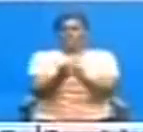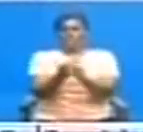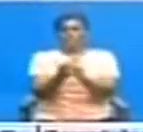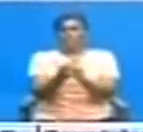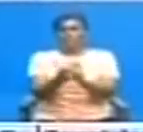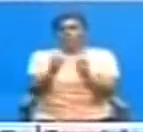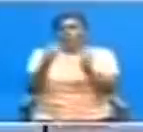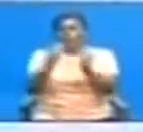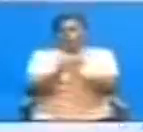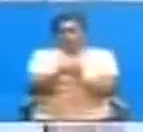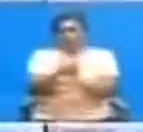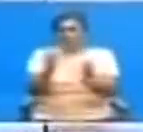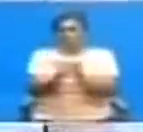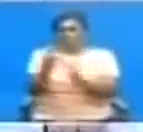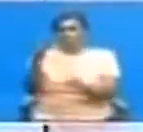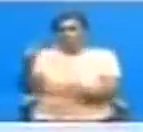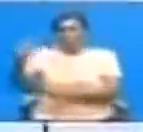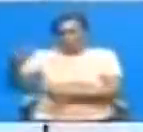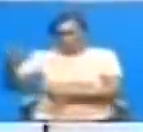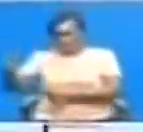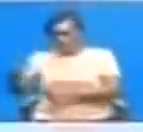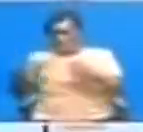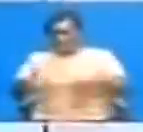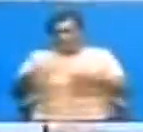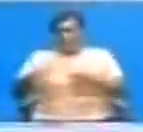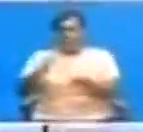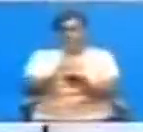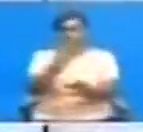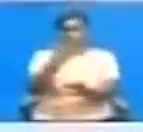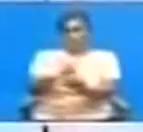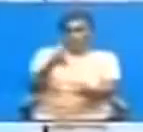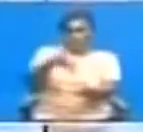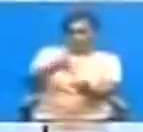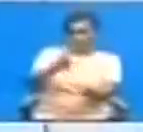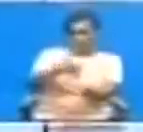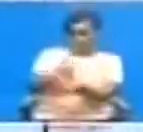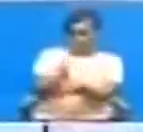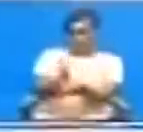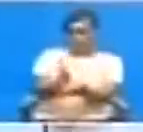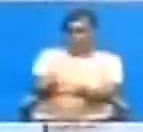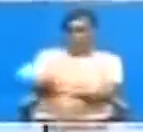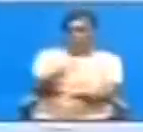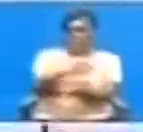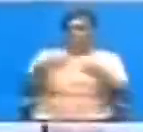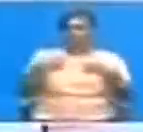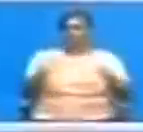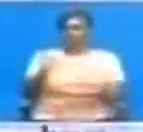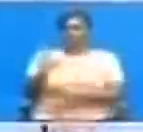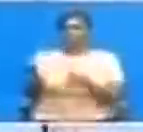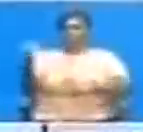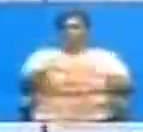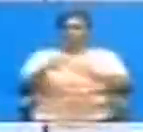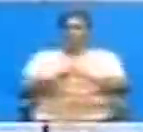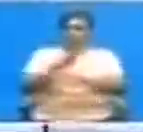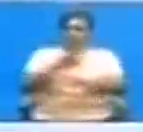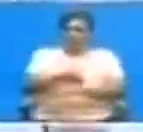Over 14,000 Kenyans turning out in large numbers to cost share in his treatment plan and restoration of his health, contributing